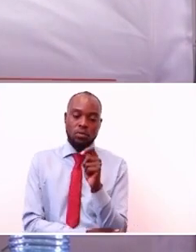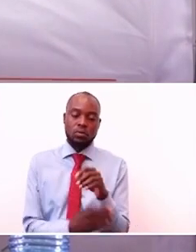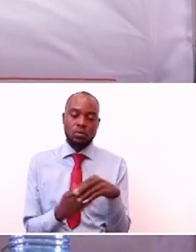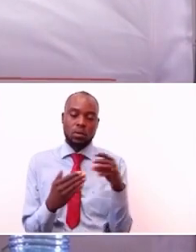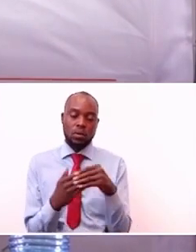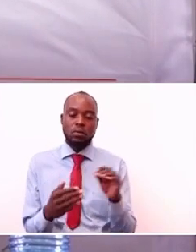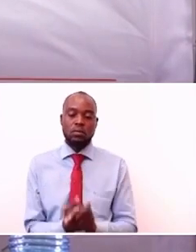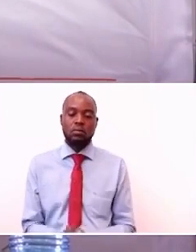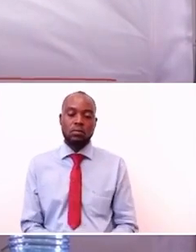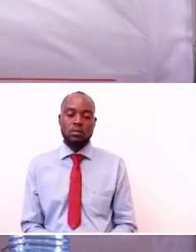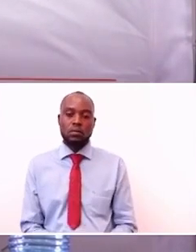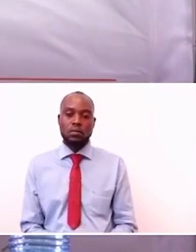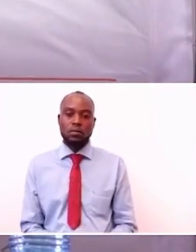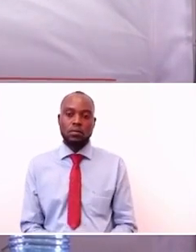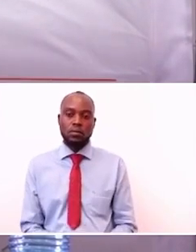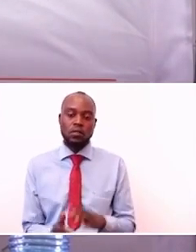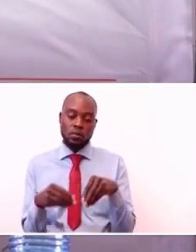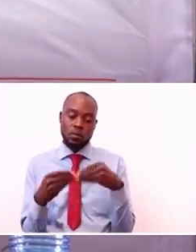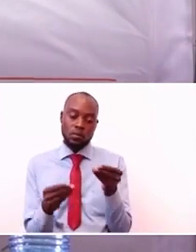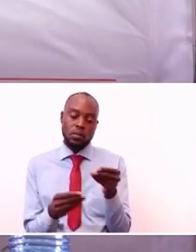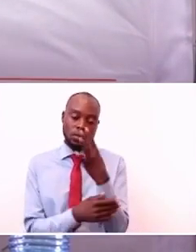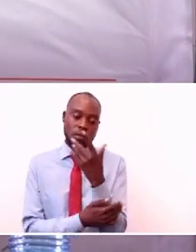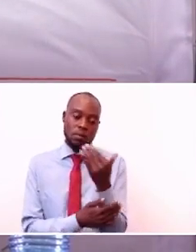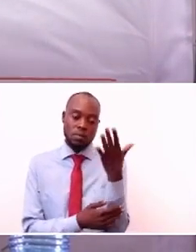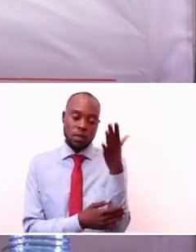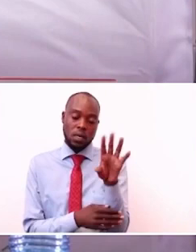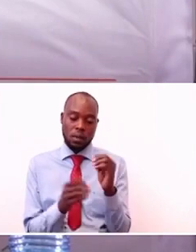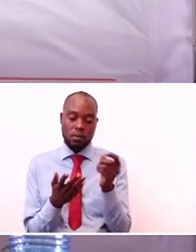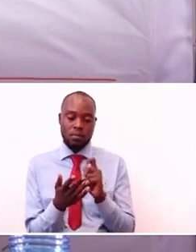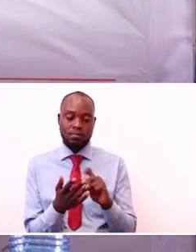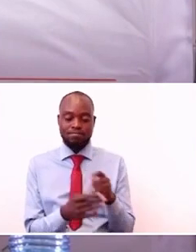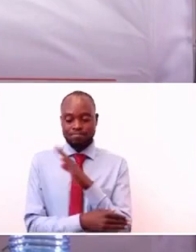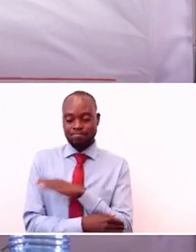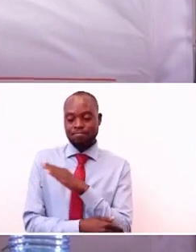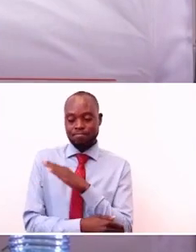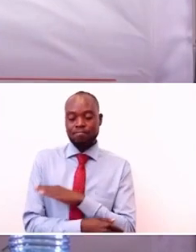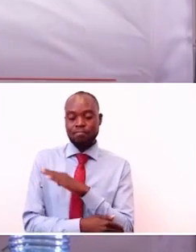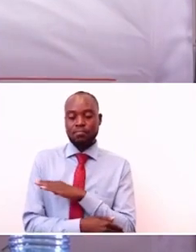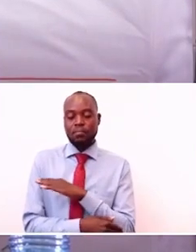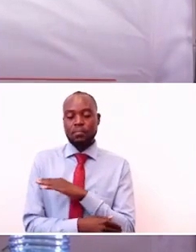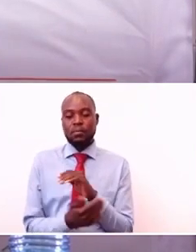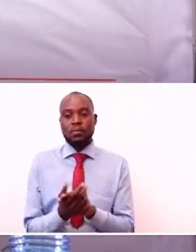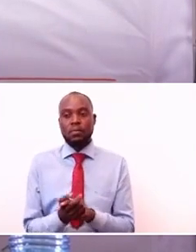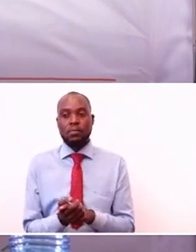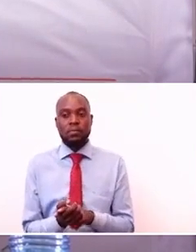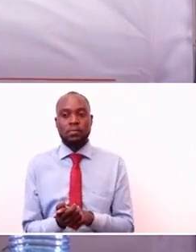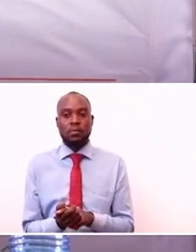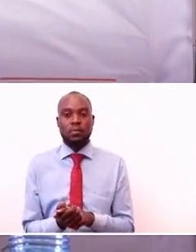Then let me give you another number that was bandied around here in the morning with that thing called